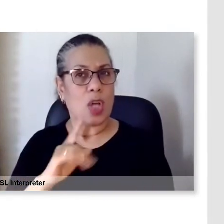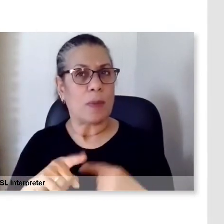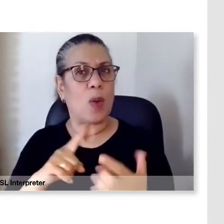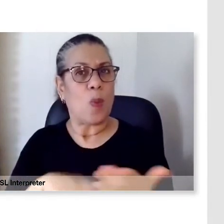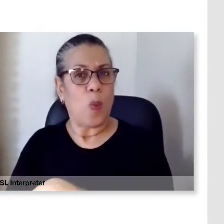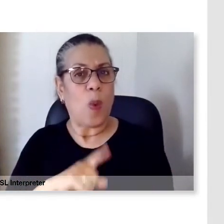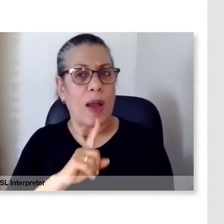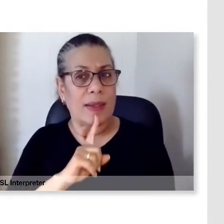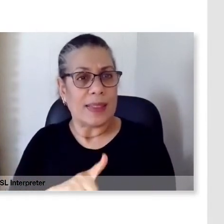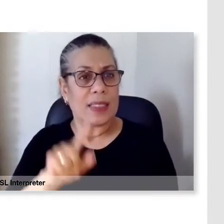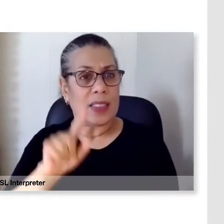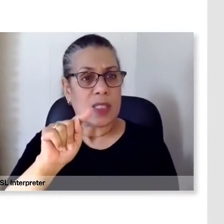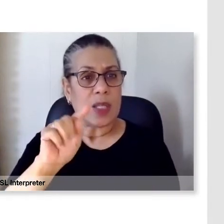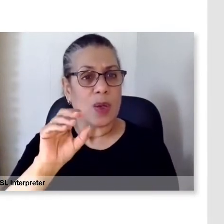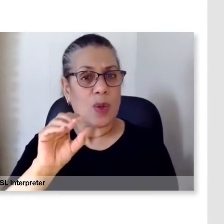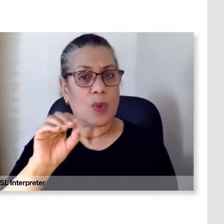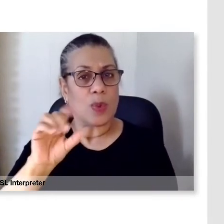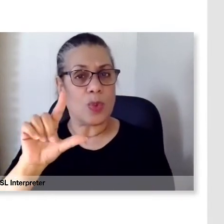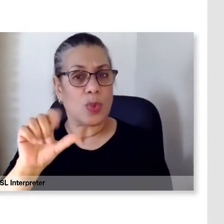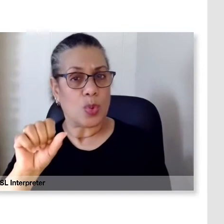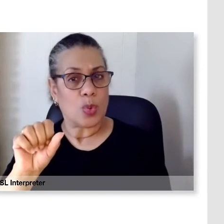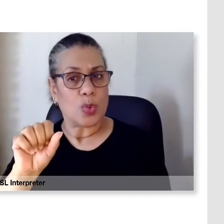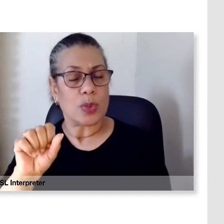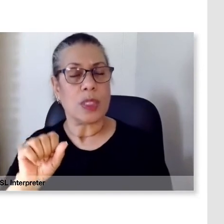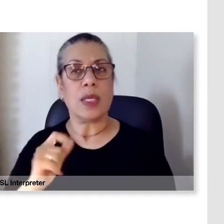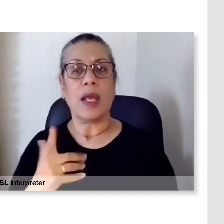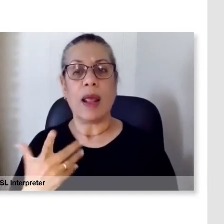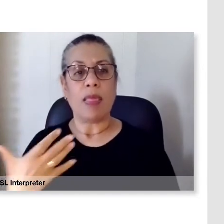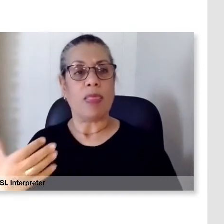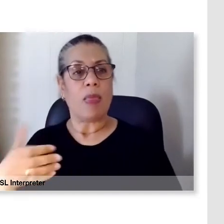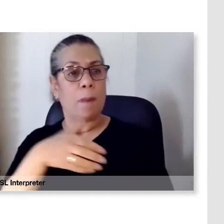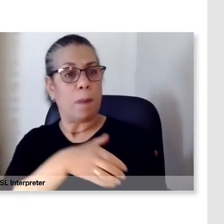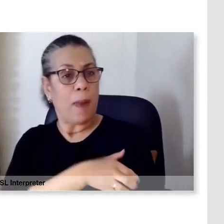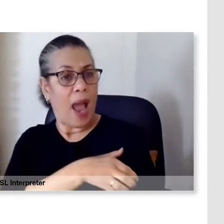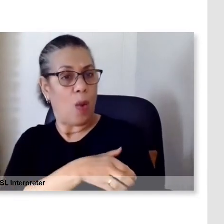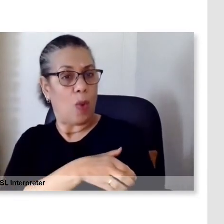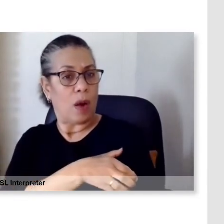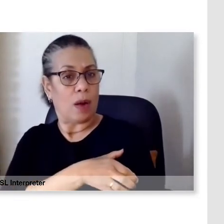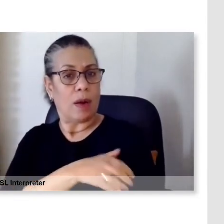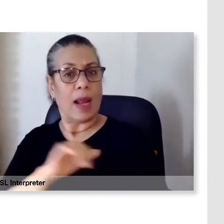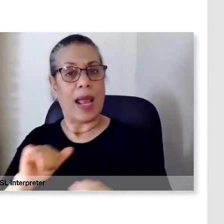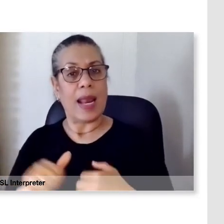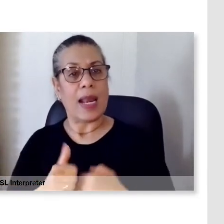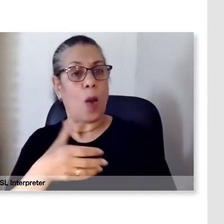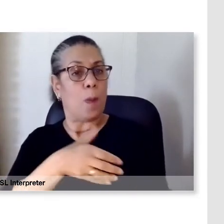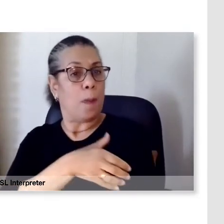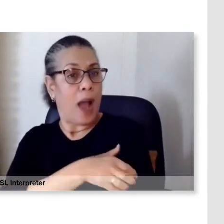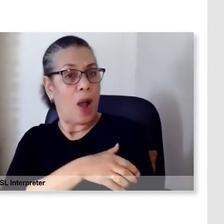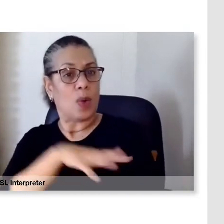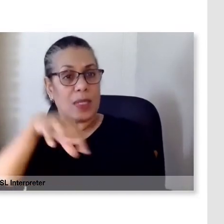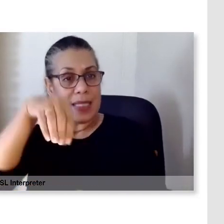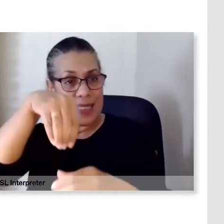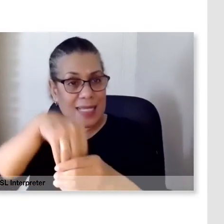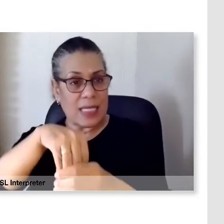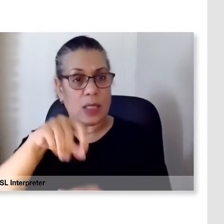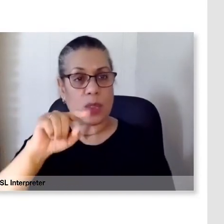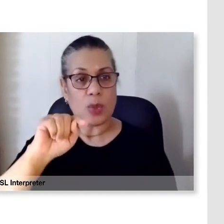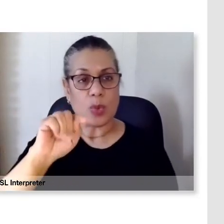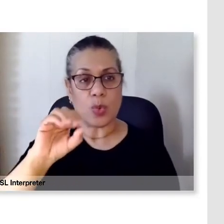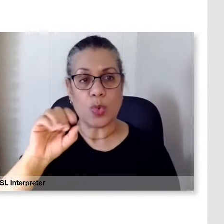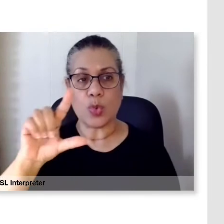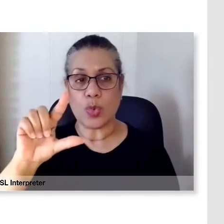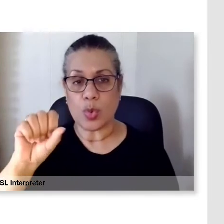that, you know, in terms of the power, the way that power is laden in tools, it's not a